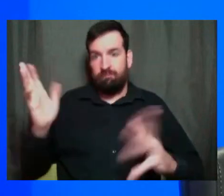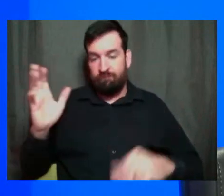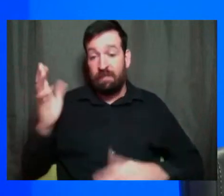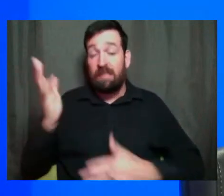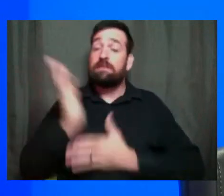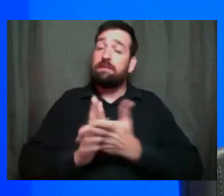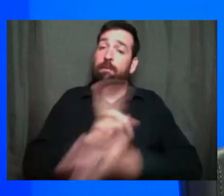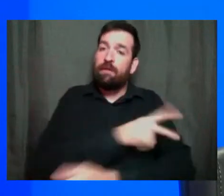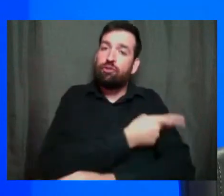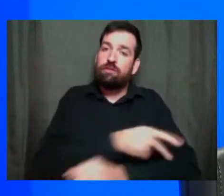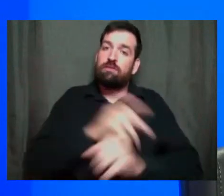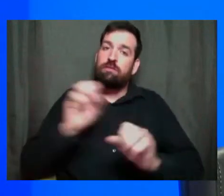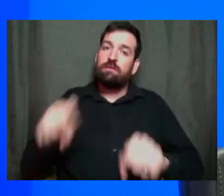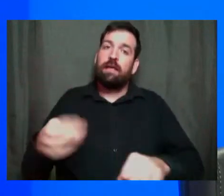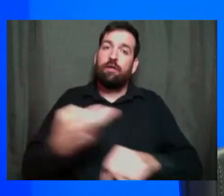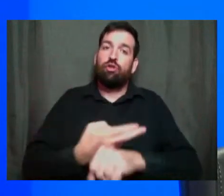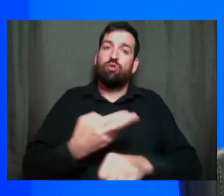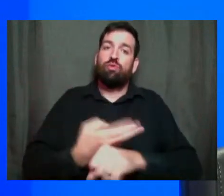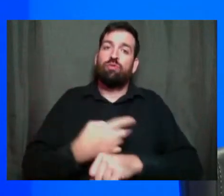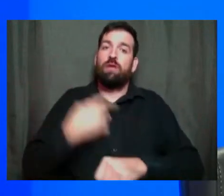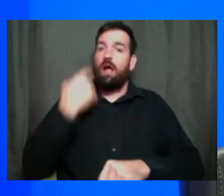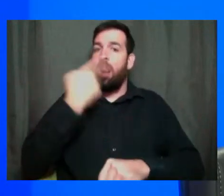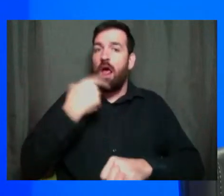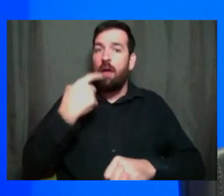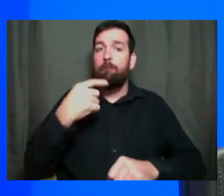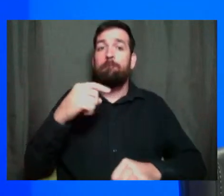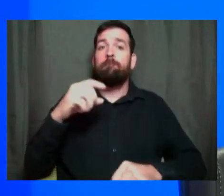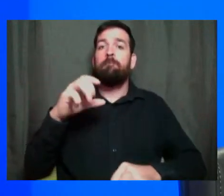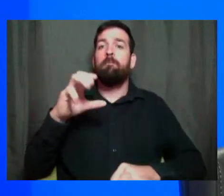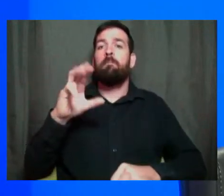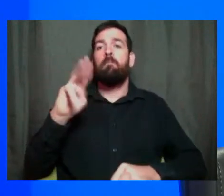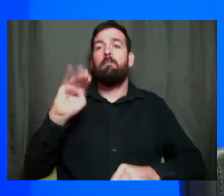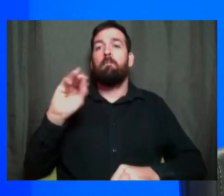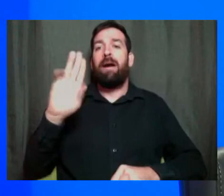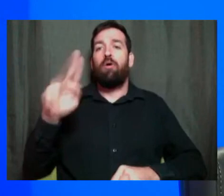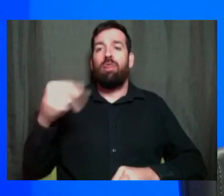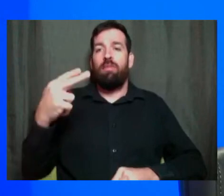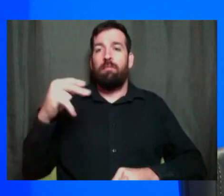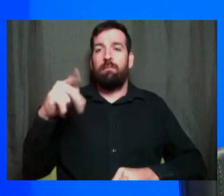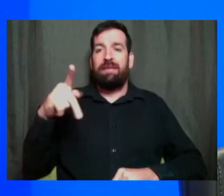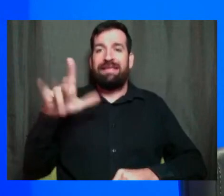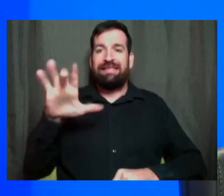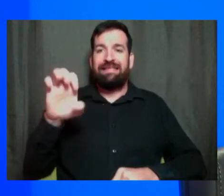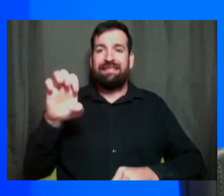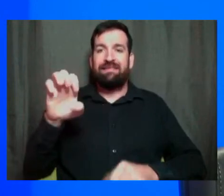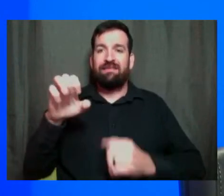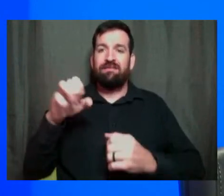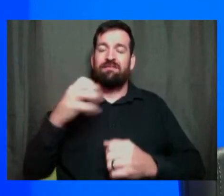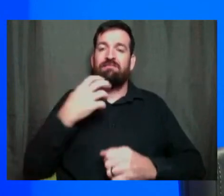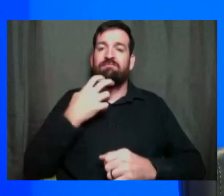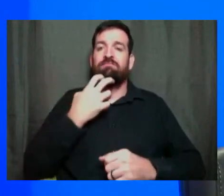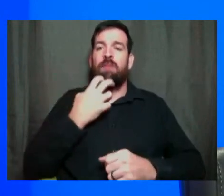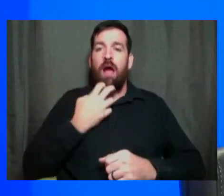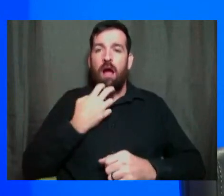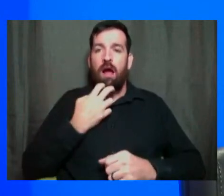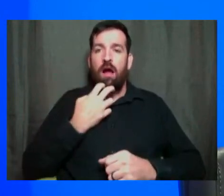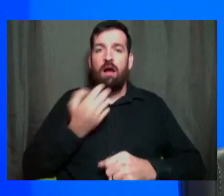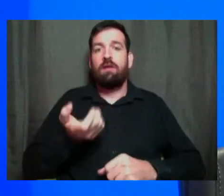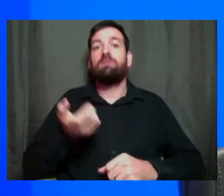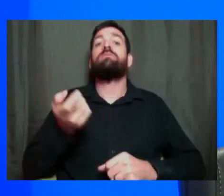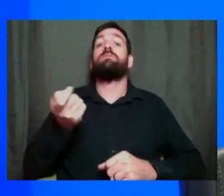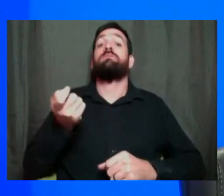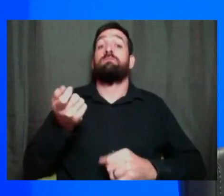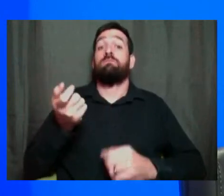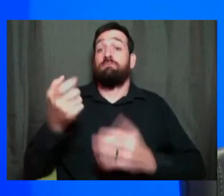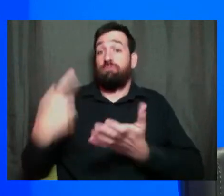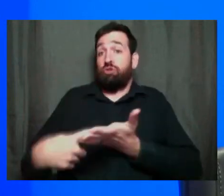oral appliance, as we say. That's a mouthpiece that basically protrudes the lower jaw just a few millimeters. You know, when I talk to patients about it, and